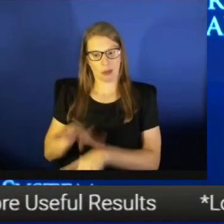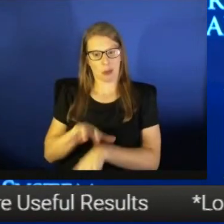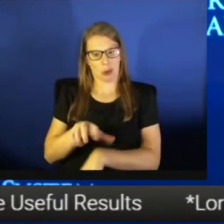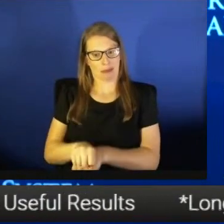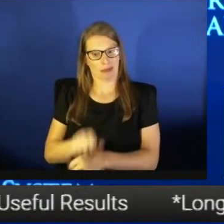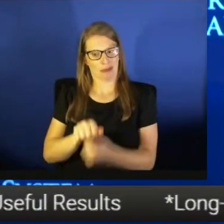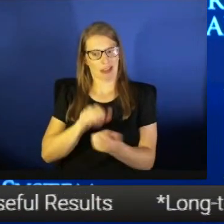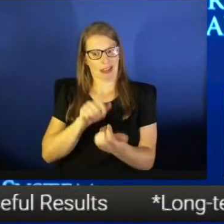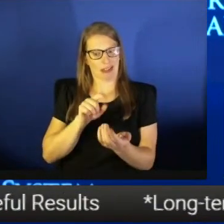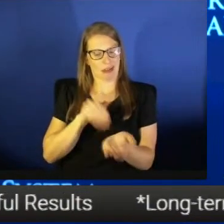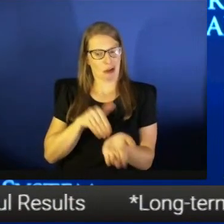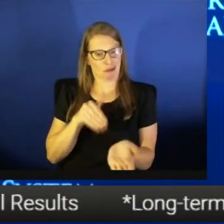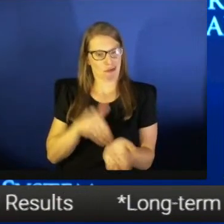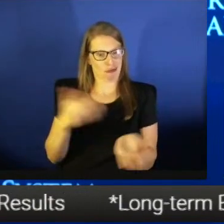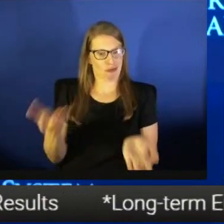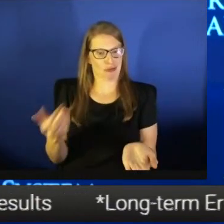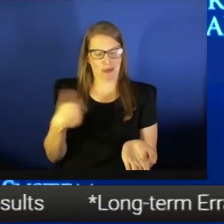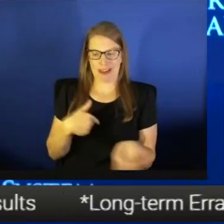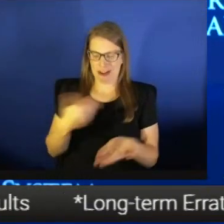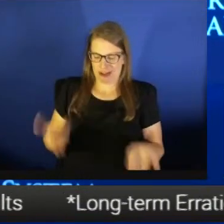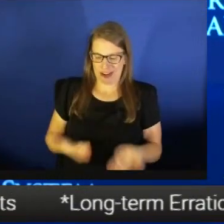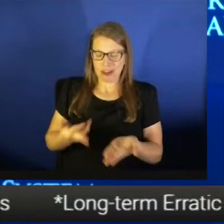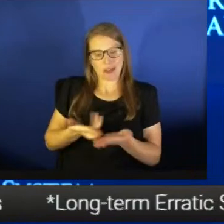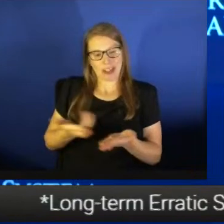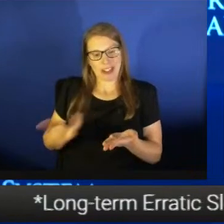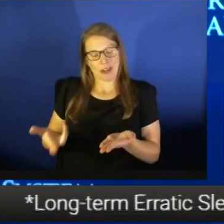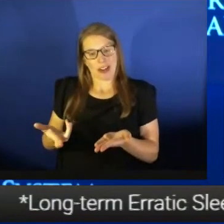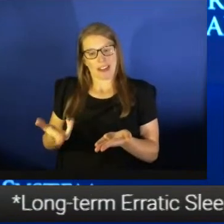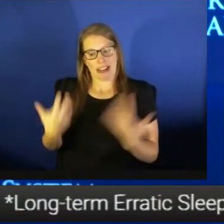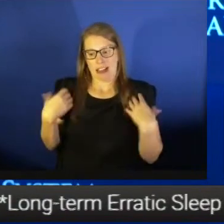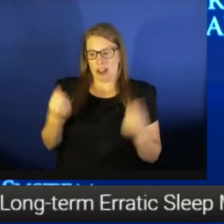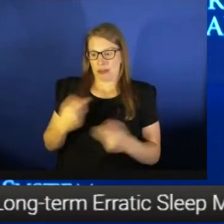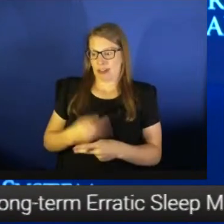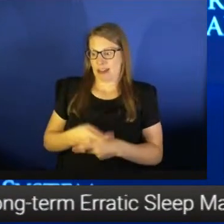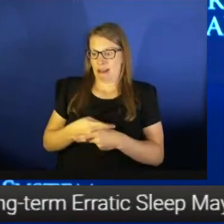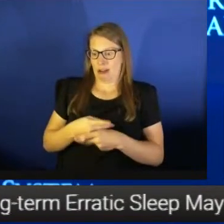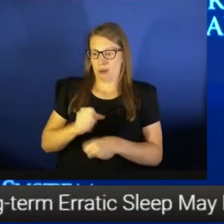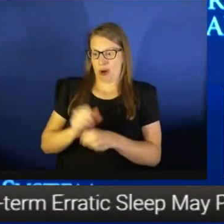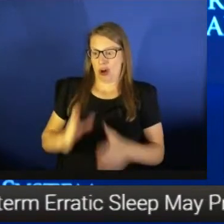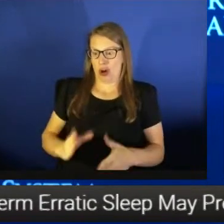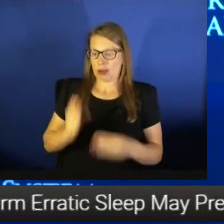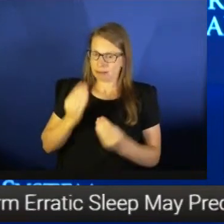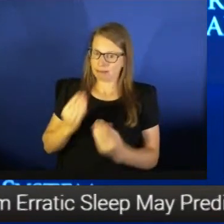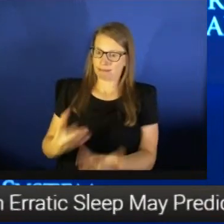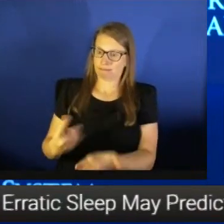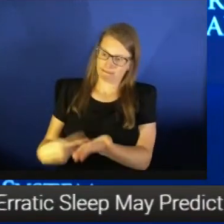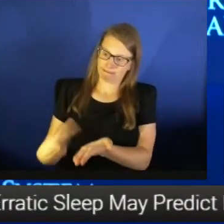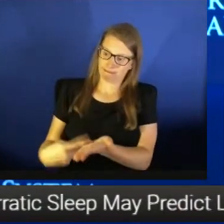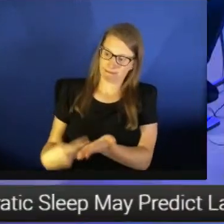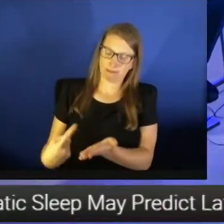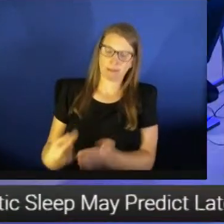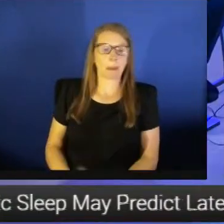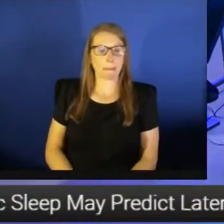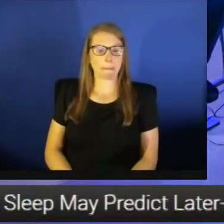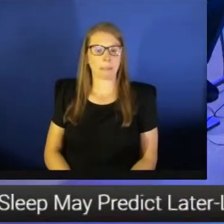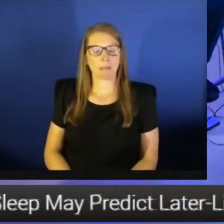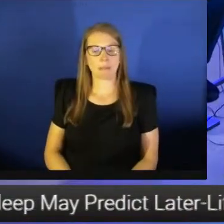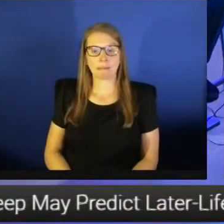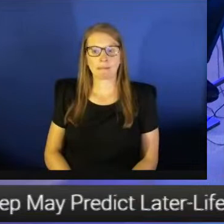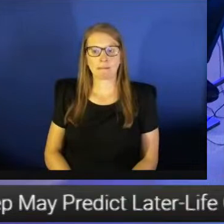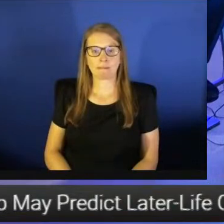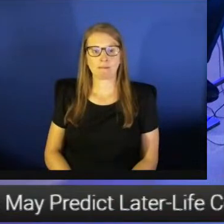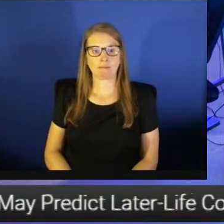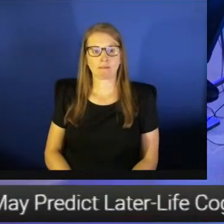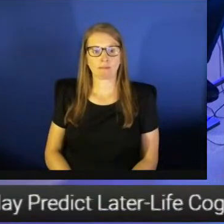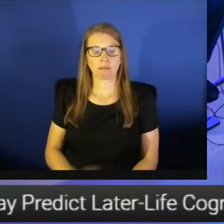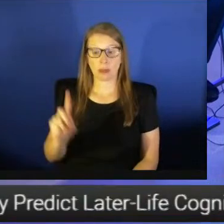are here as resources, as healthcare workers, to kind of have these discussions and navigate through these difficult things. There's